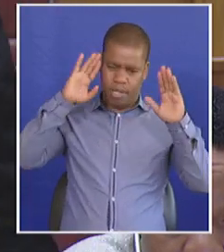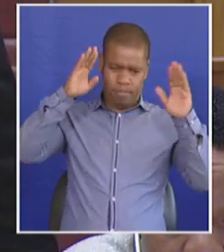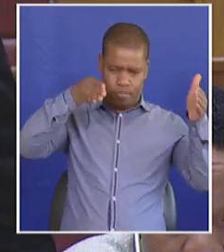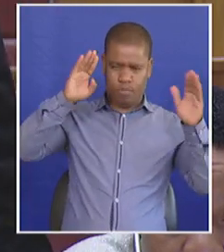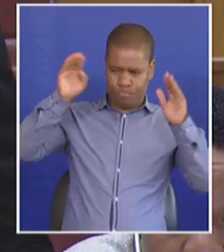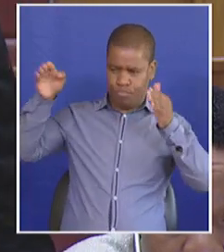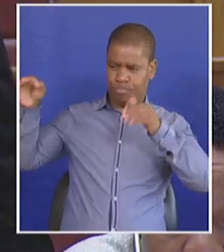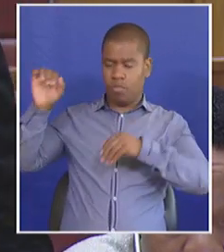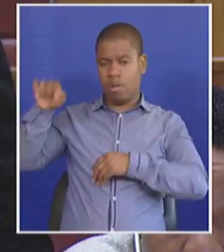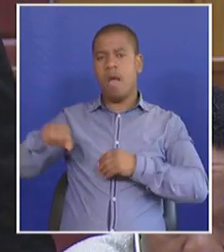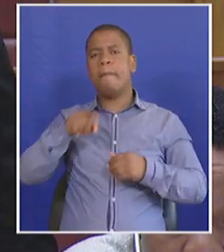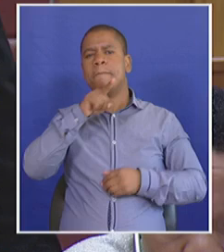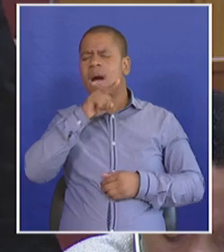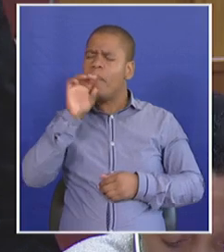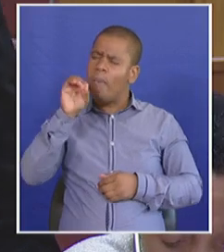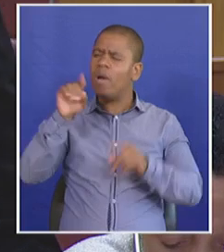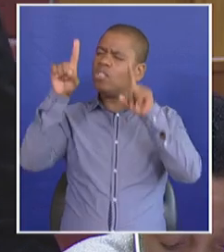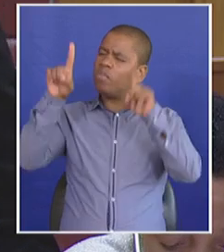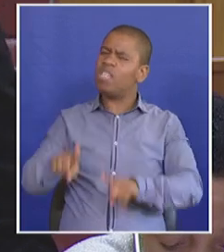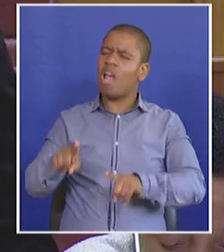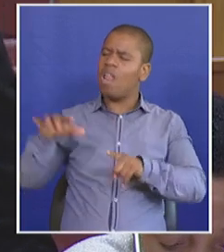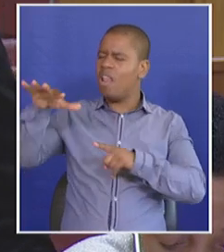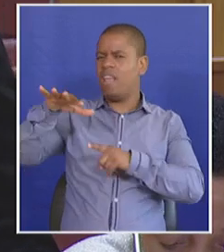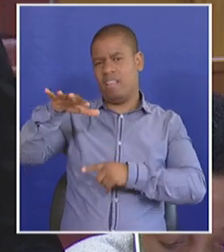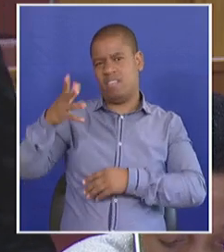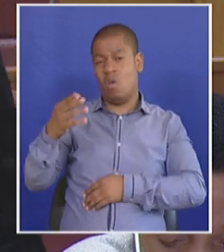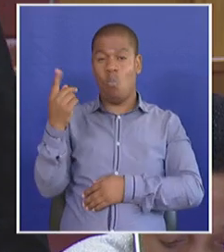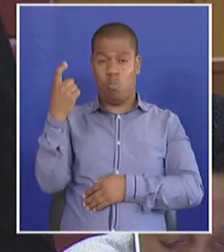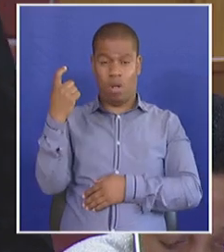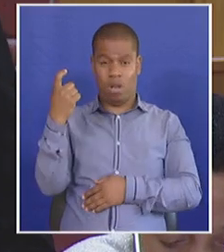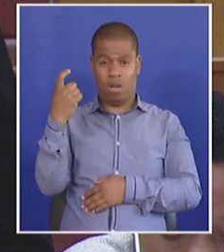areas that are quite specialized, for an example. One of the